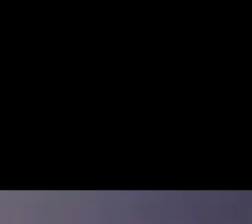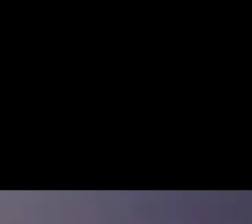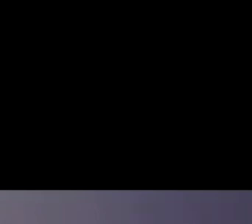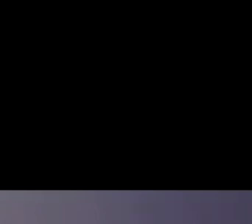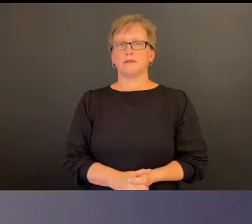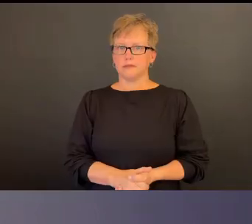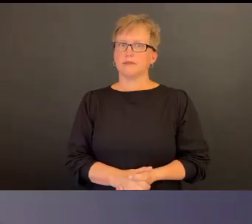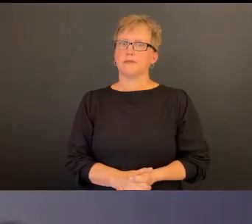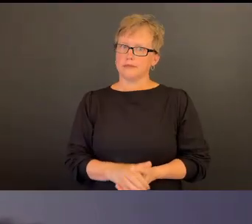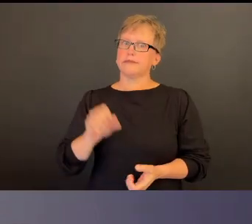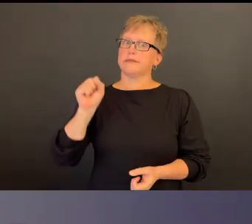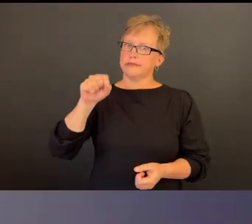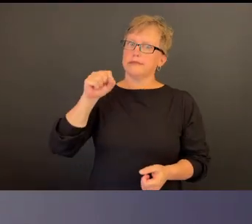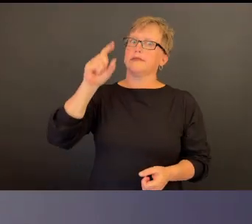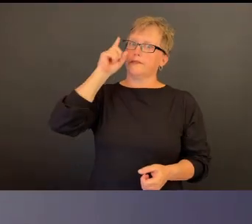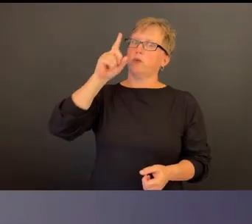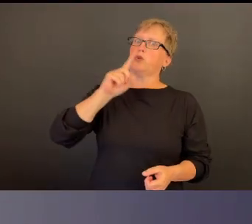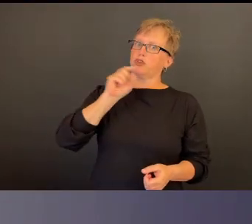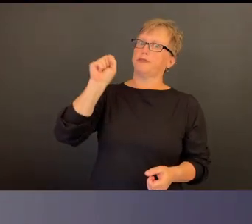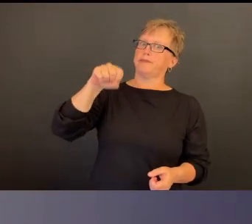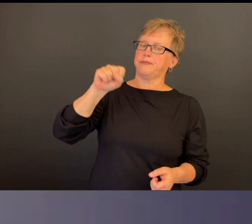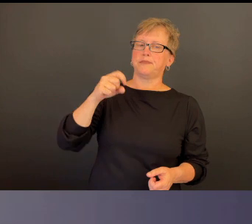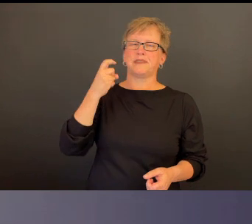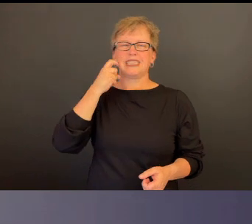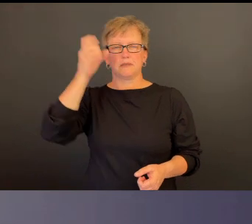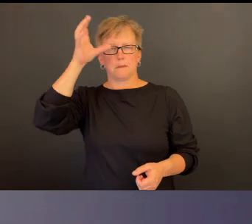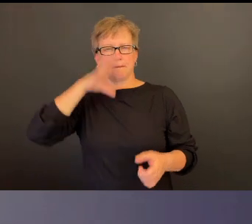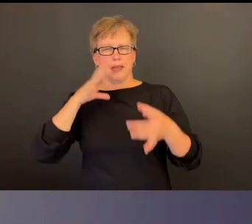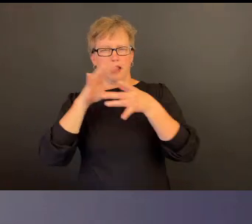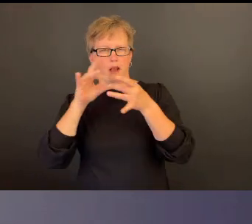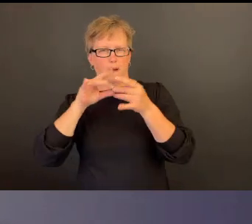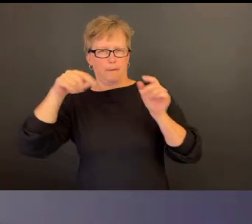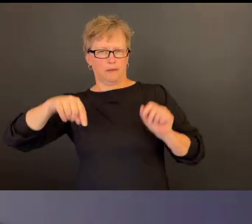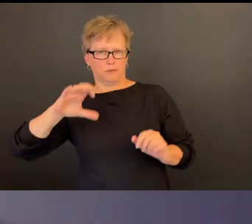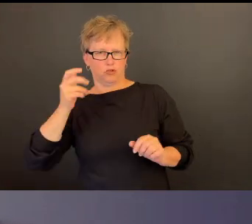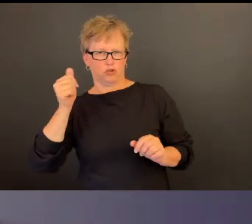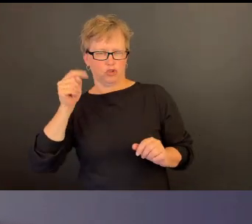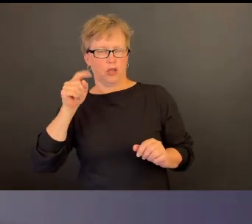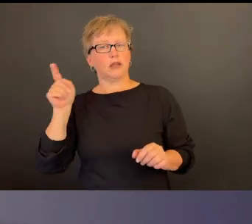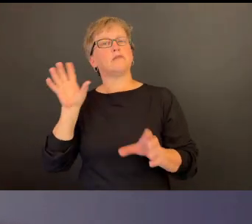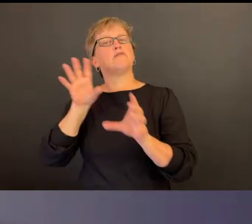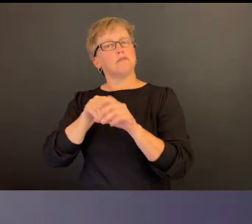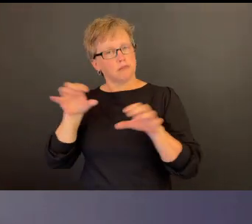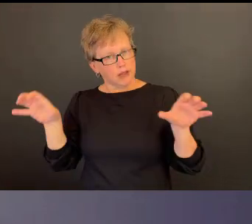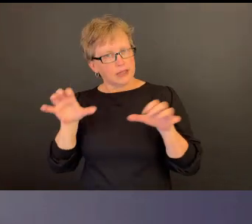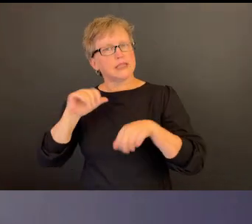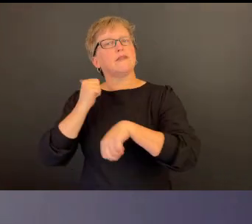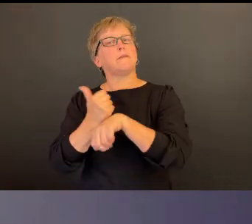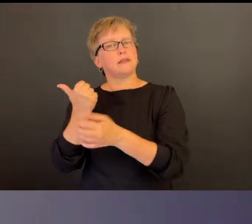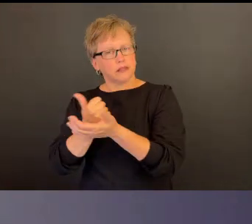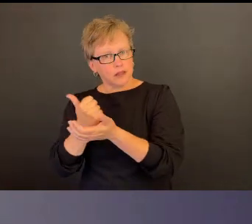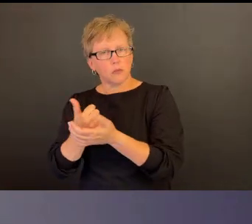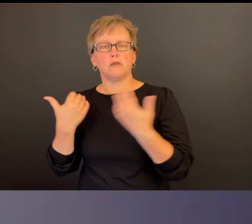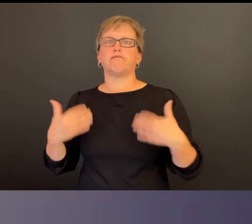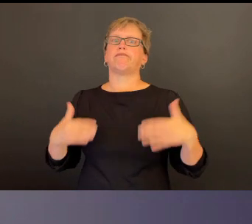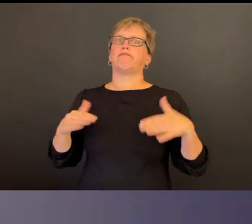Day. Oh, yeah. Yes, absolutely. A gentleman has written in a question that he